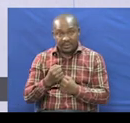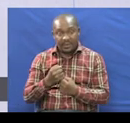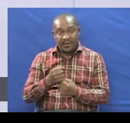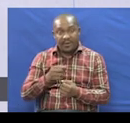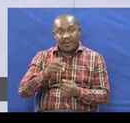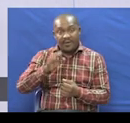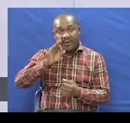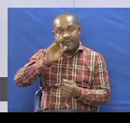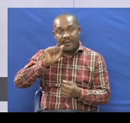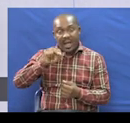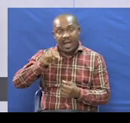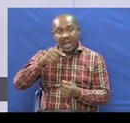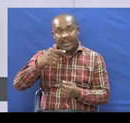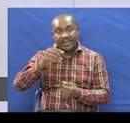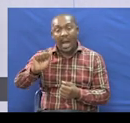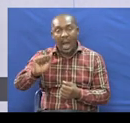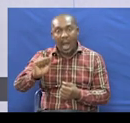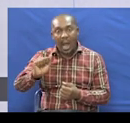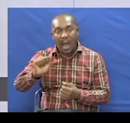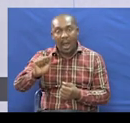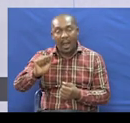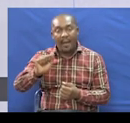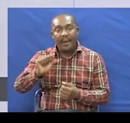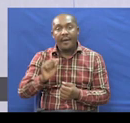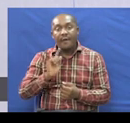I can take Fanta